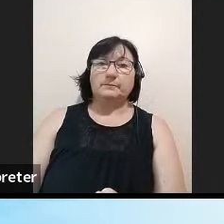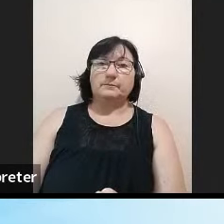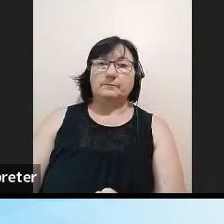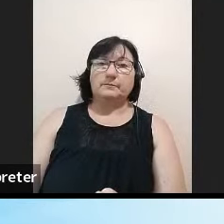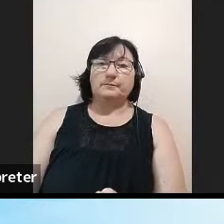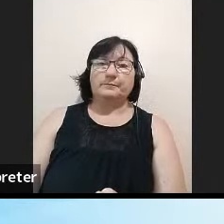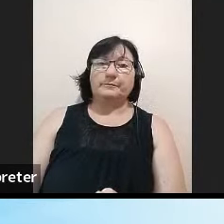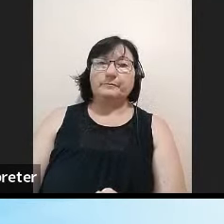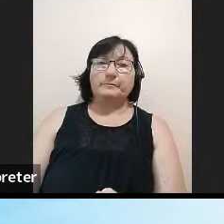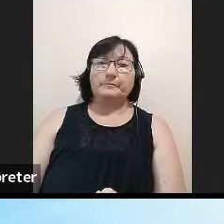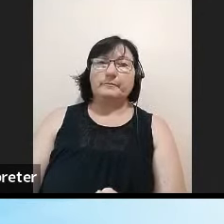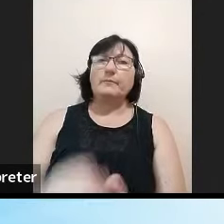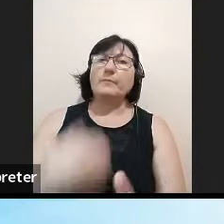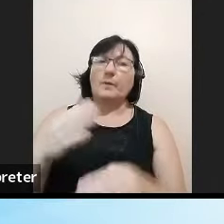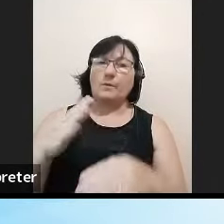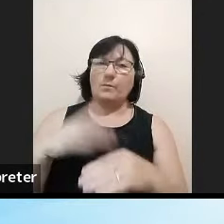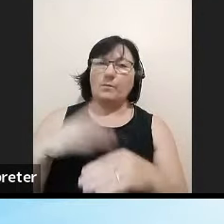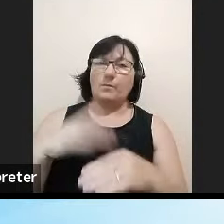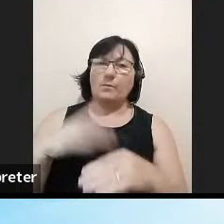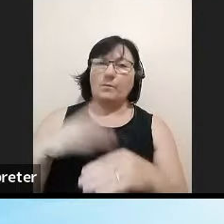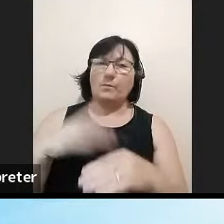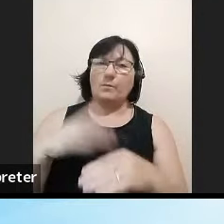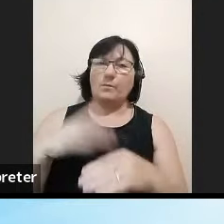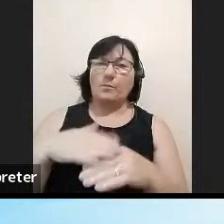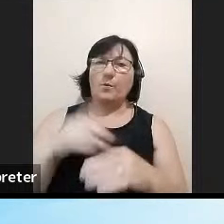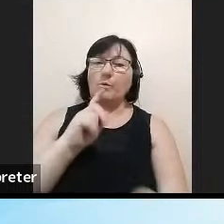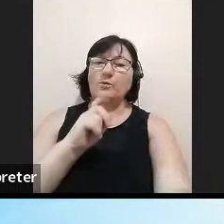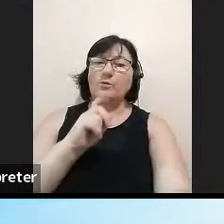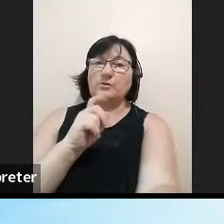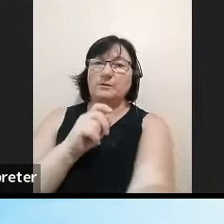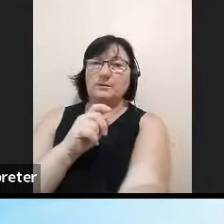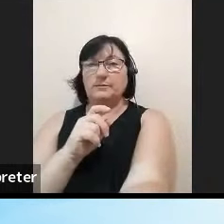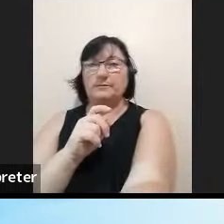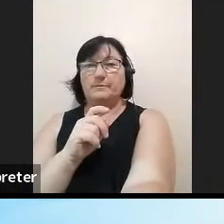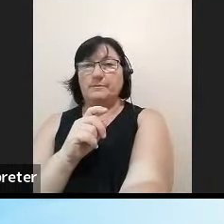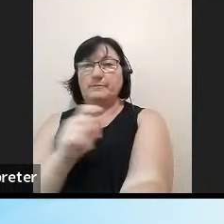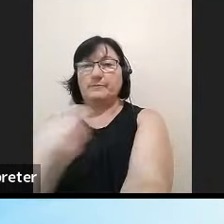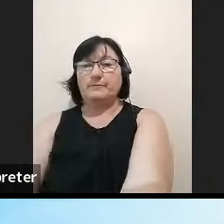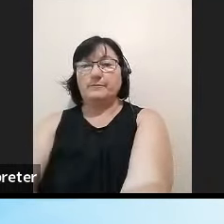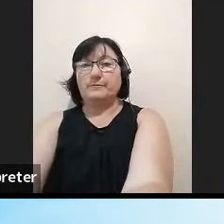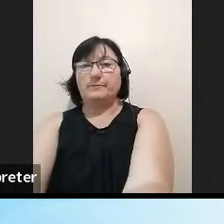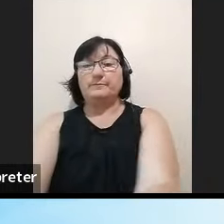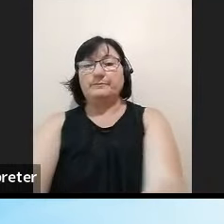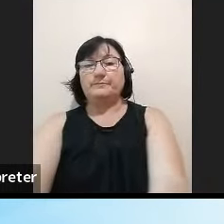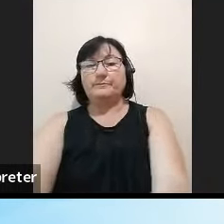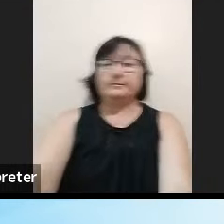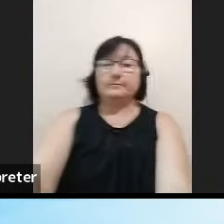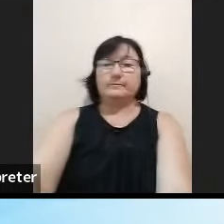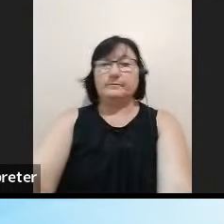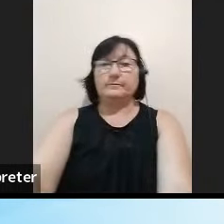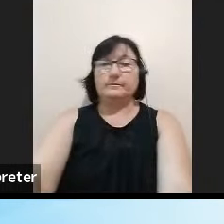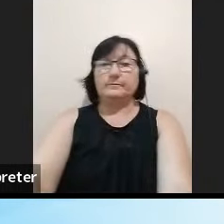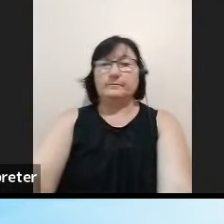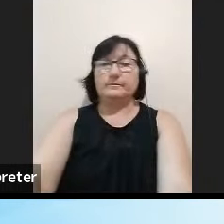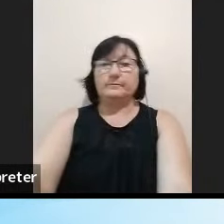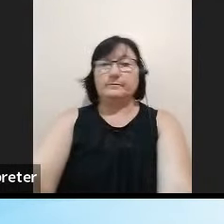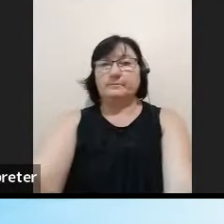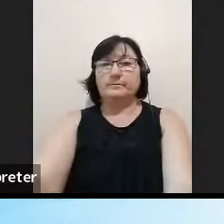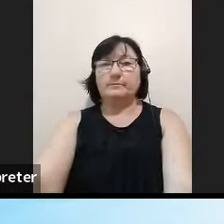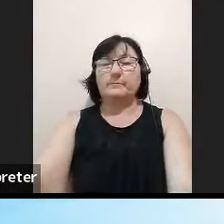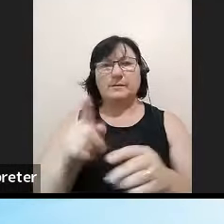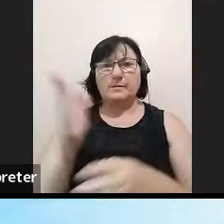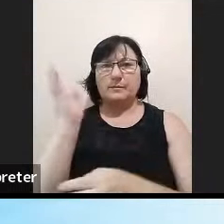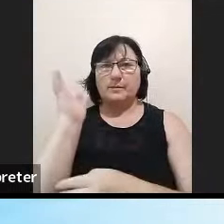Some of the questions are saying, will this presentation be available on the internet? And what I can confirm to